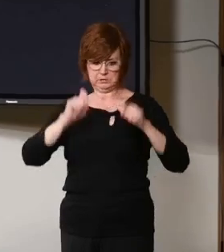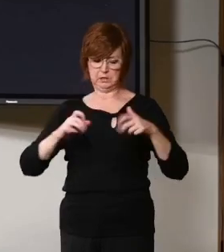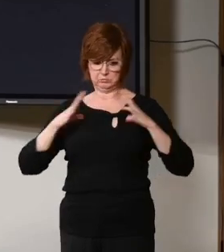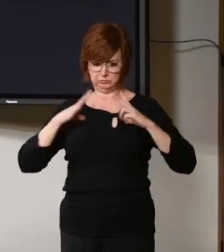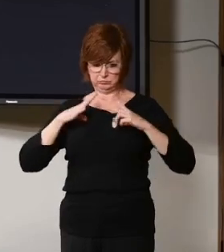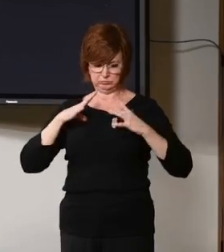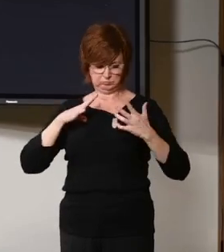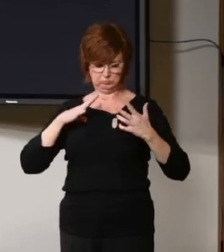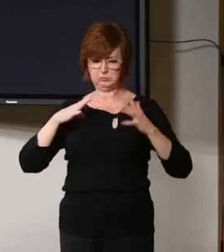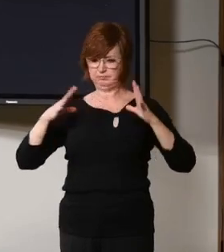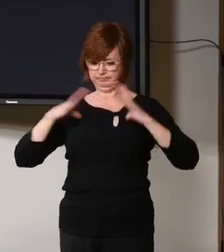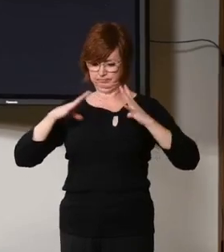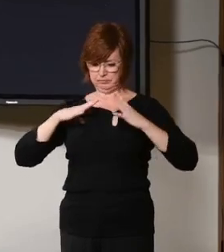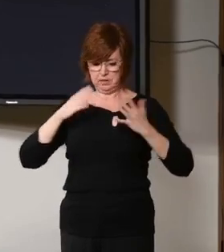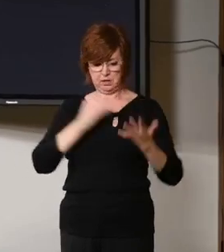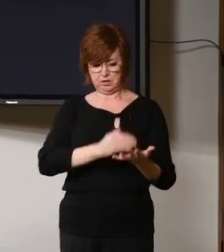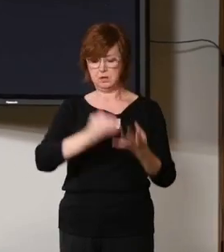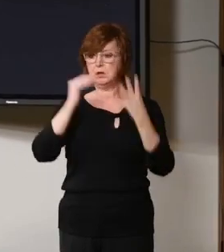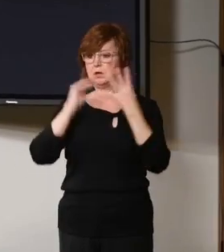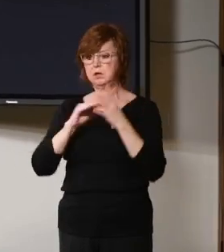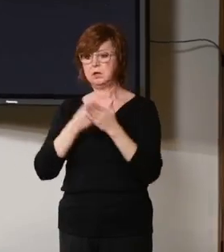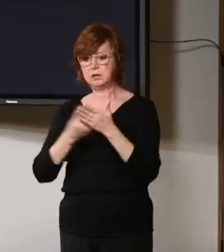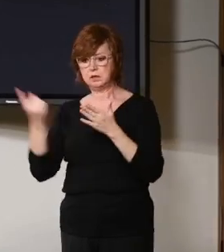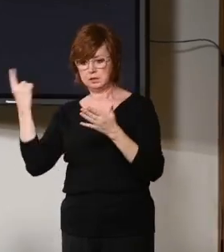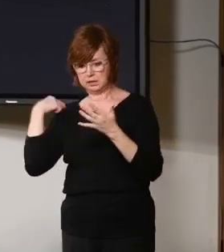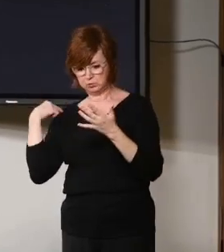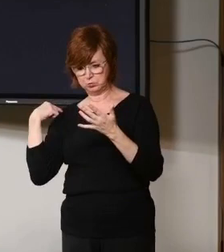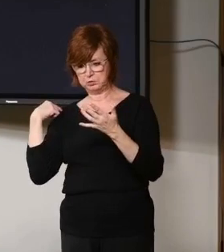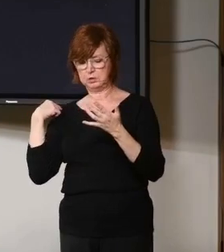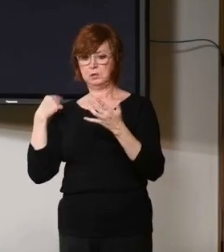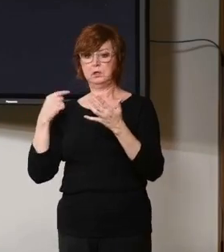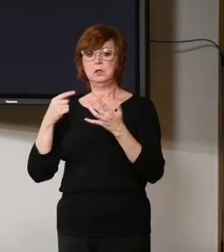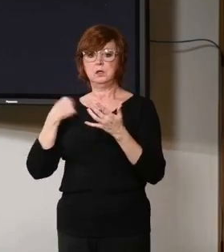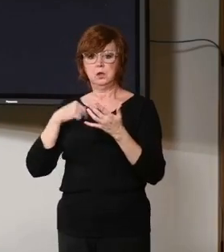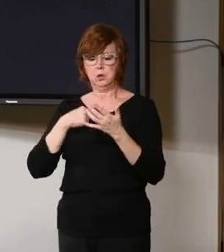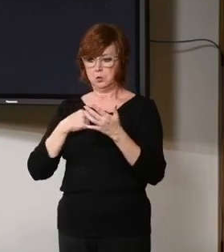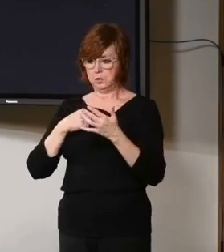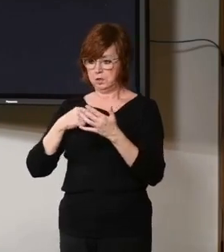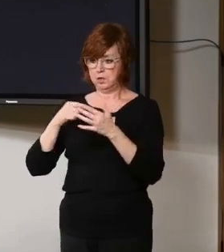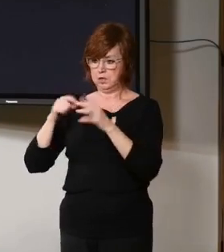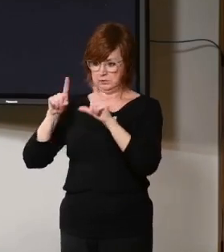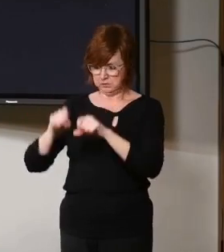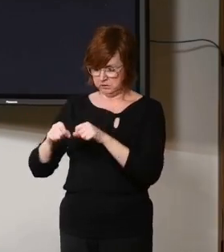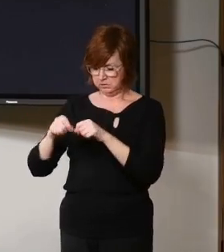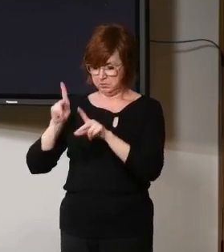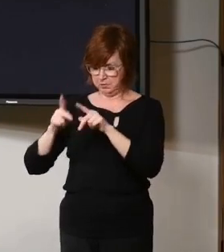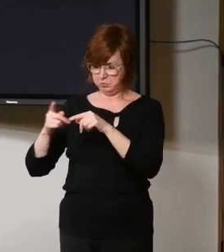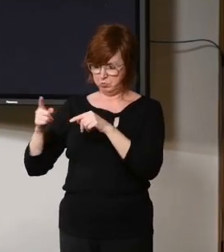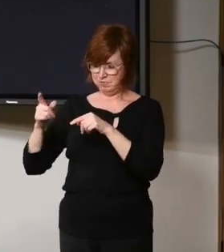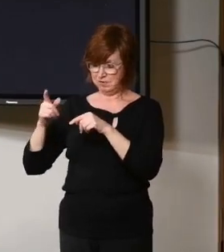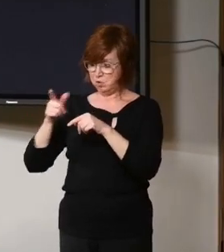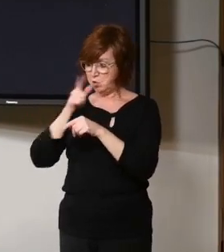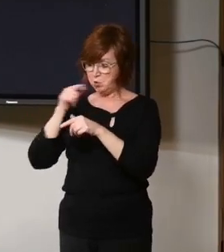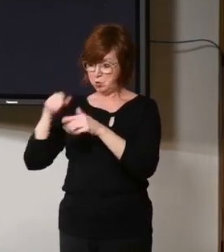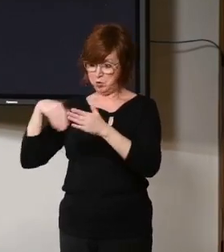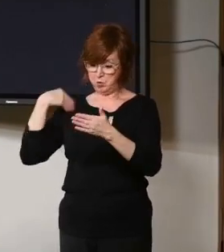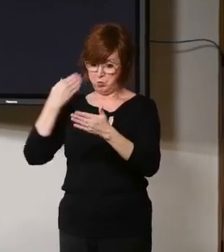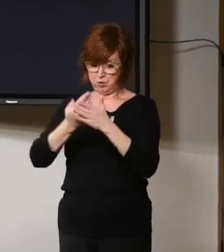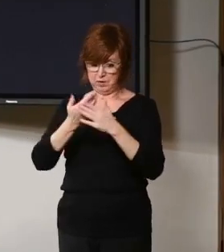returning travelers, clinicians did have the discretion on a case-by-case basis to test anyone, and that is in